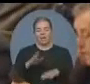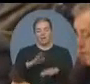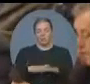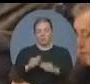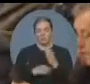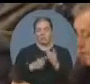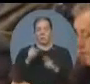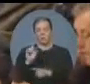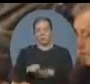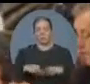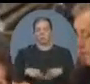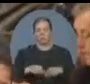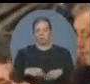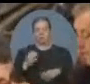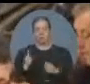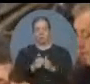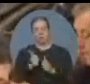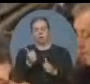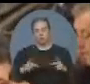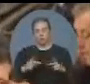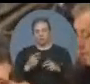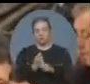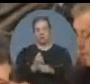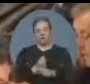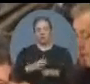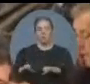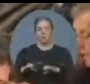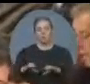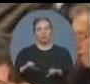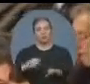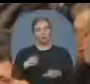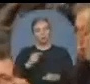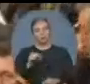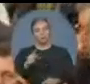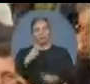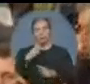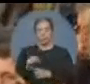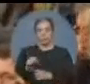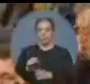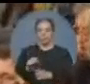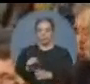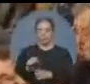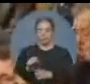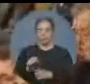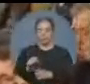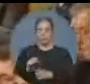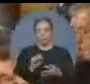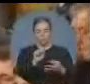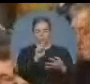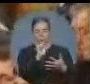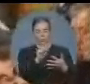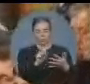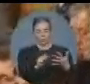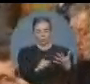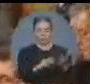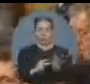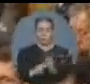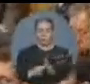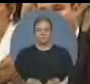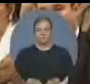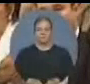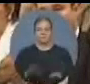action? Yes. More than anything else, these repetitive questions demonstrate the inability of the Opposition to ask questions about anything that actually matters to Canadians.